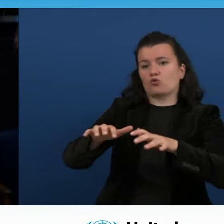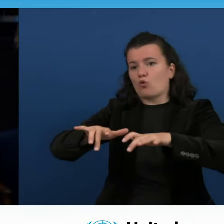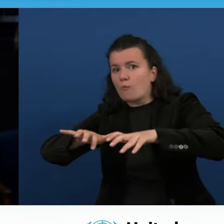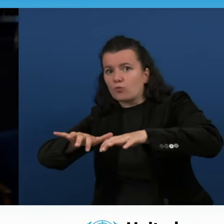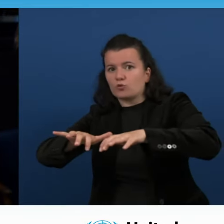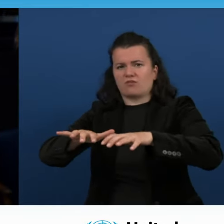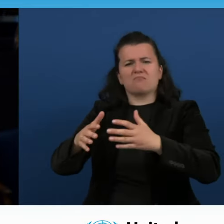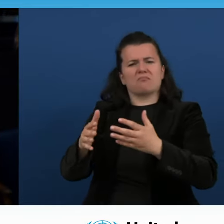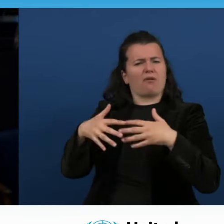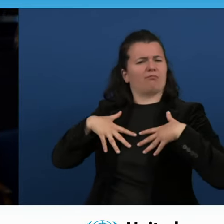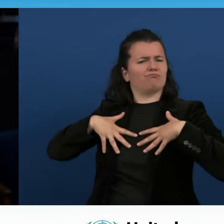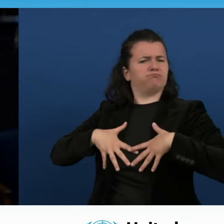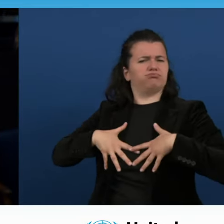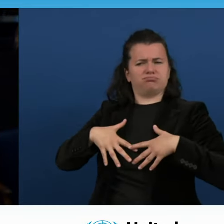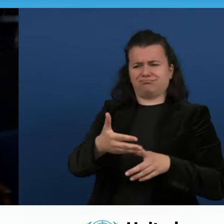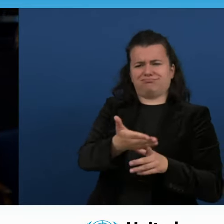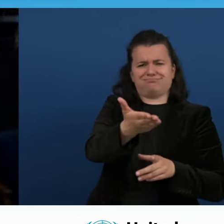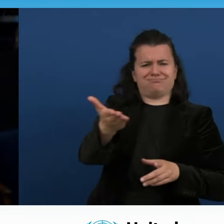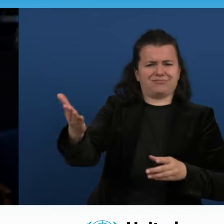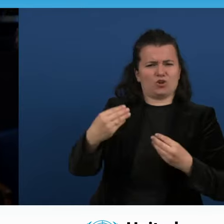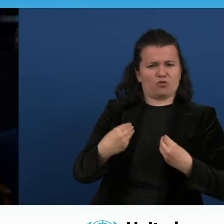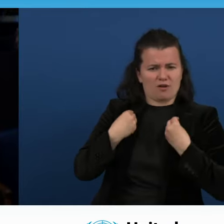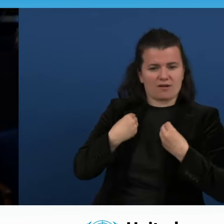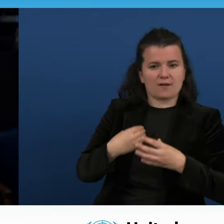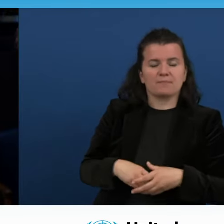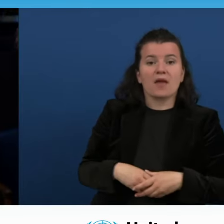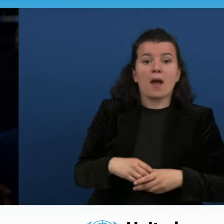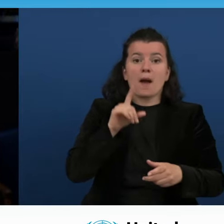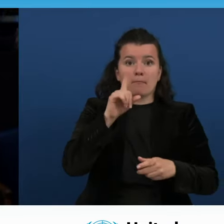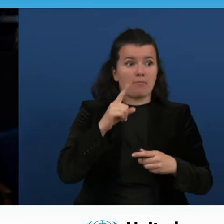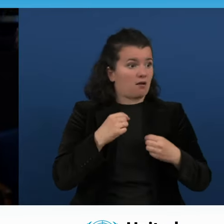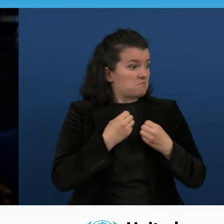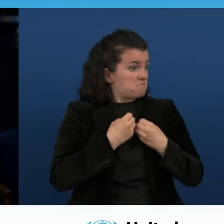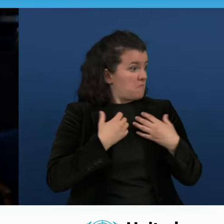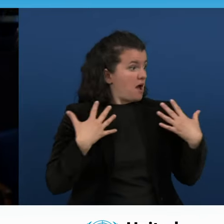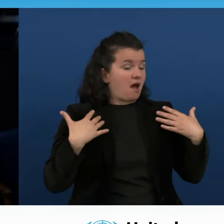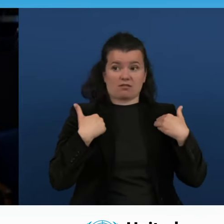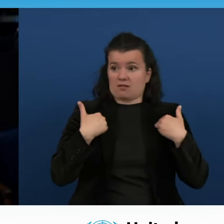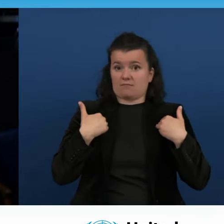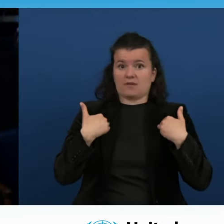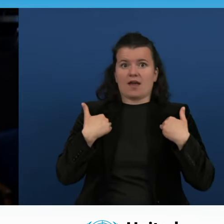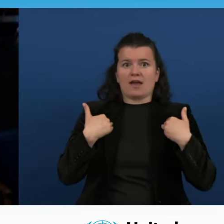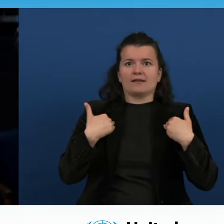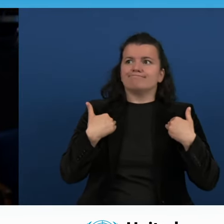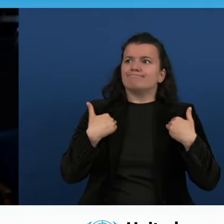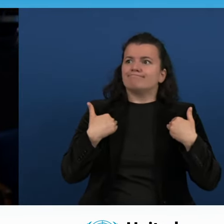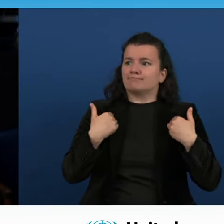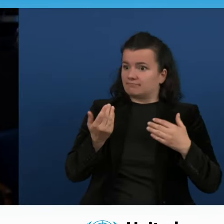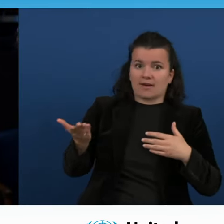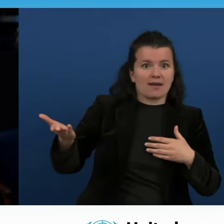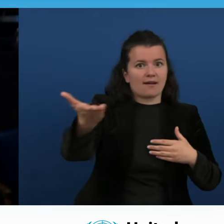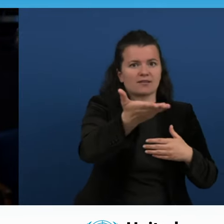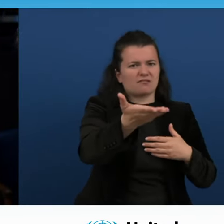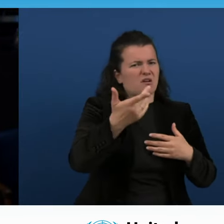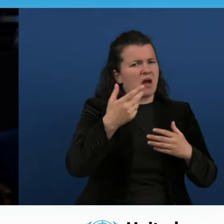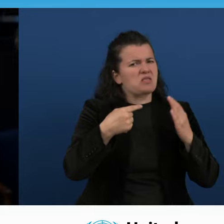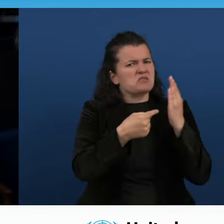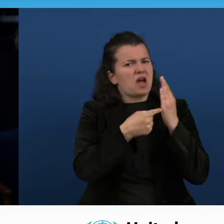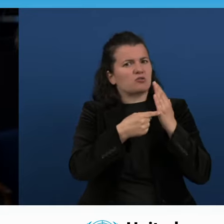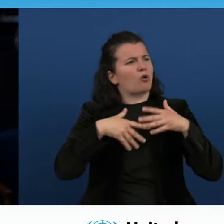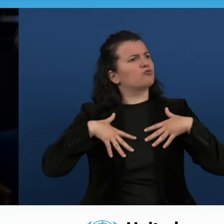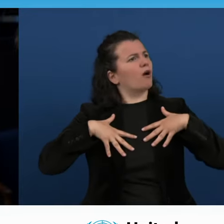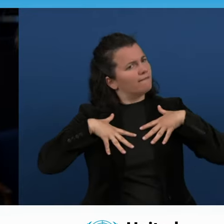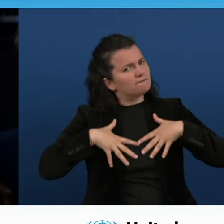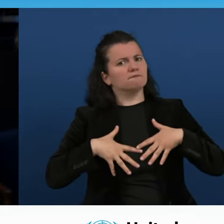at the same time that for a lot of us, technology is so ingrained in who we are, we still see a lot of gaps when it